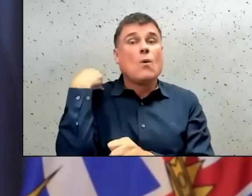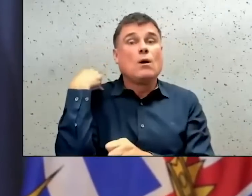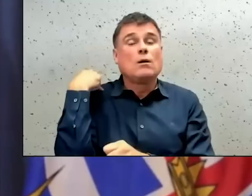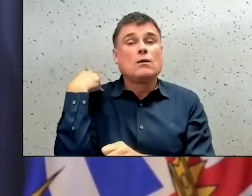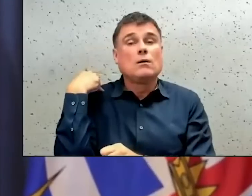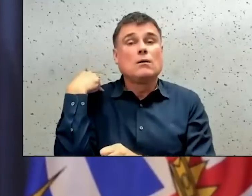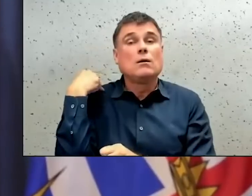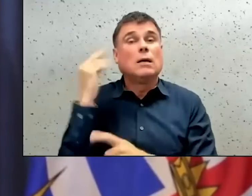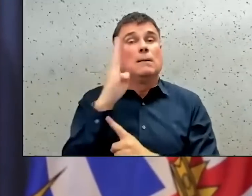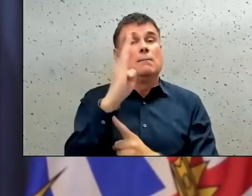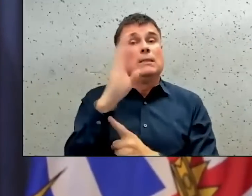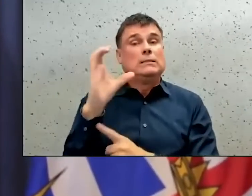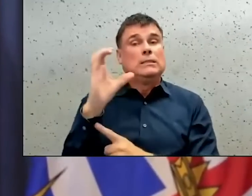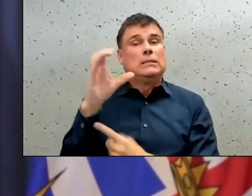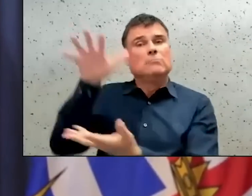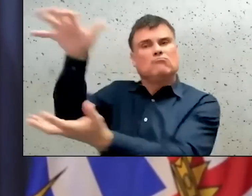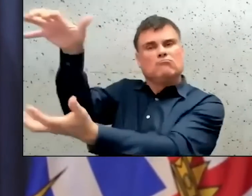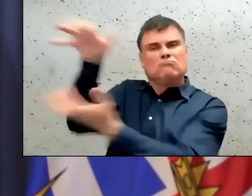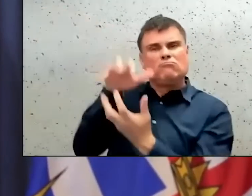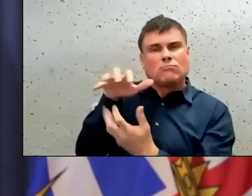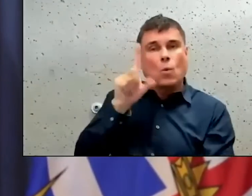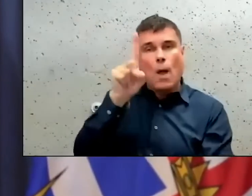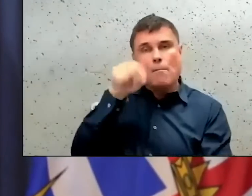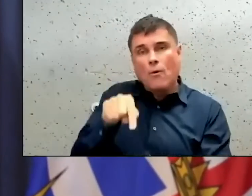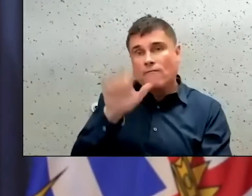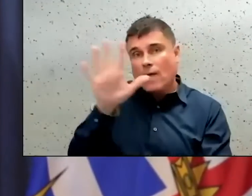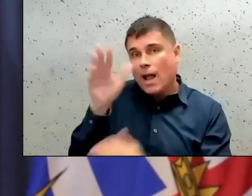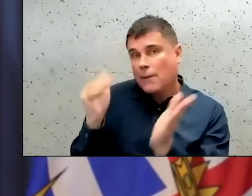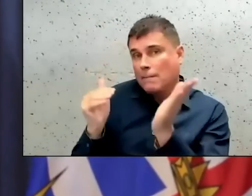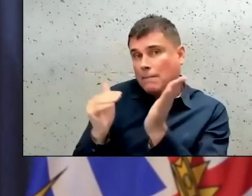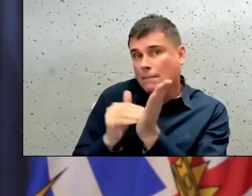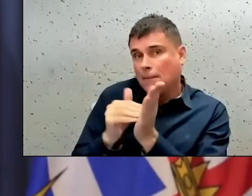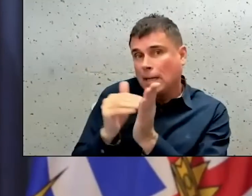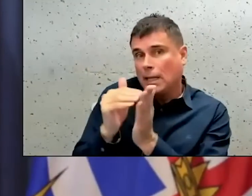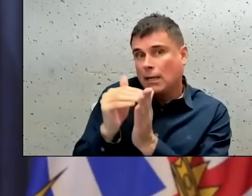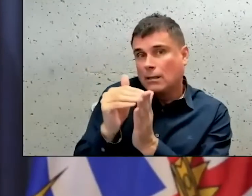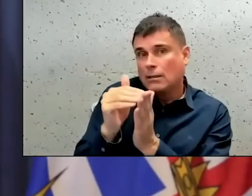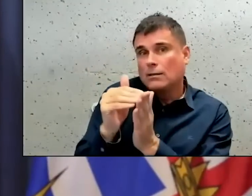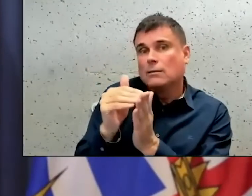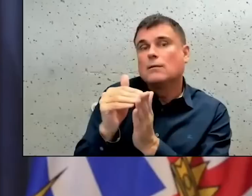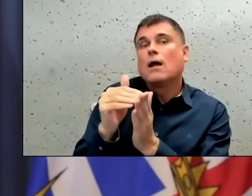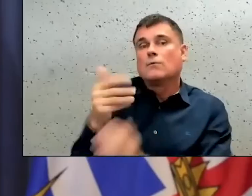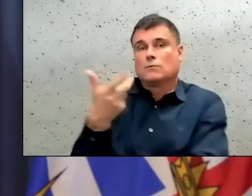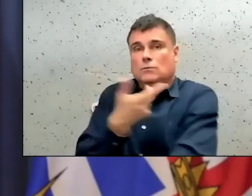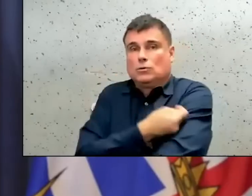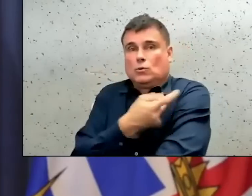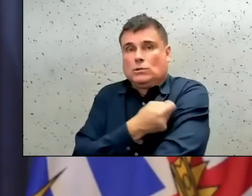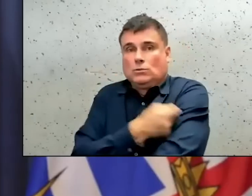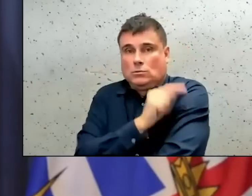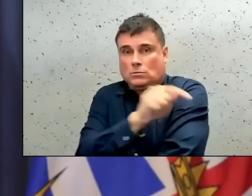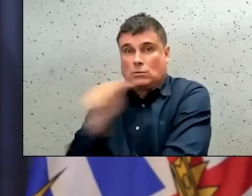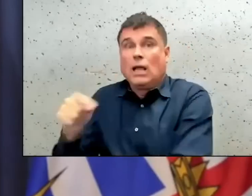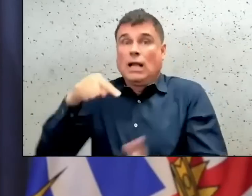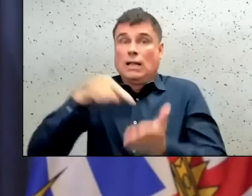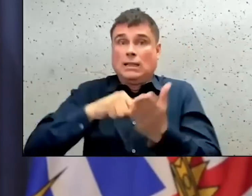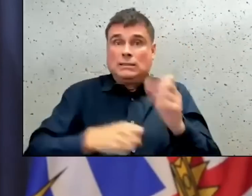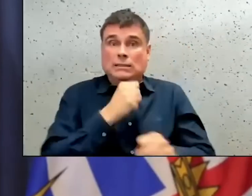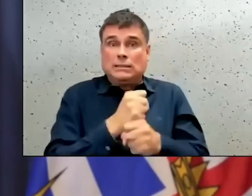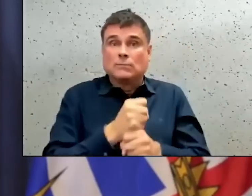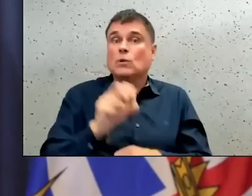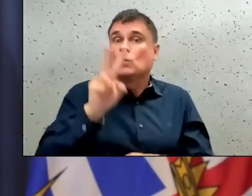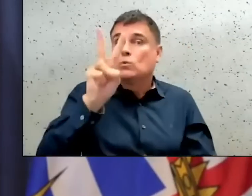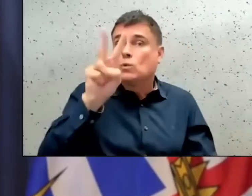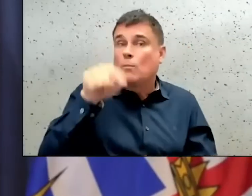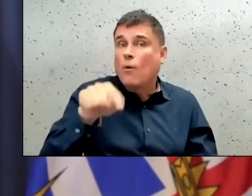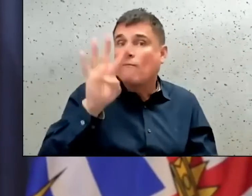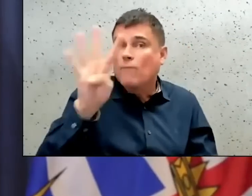about 1.5 million doses of vaccine. This year, the number will be 2.4 million. That's 200,000 more than last year